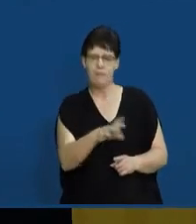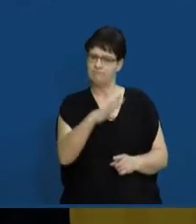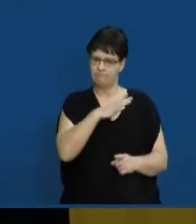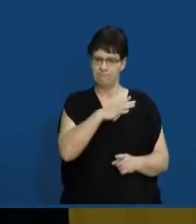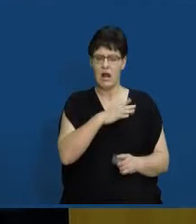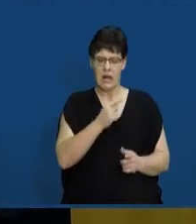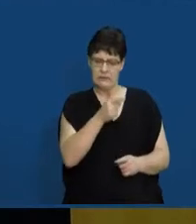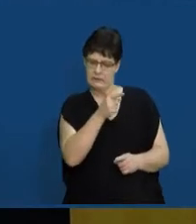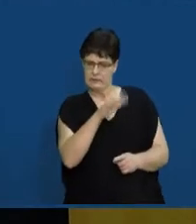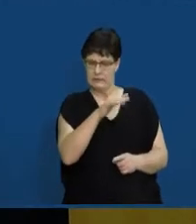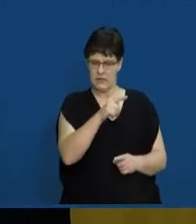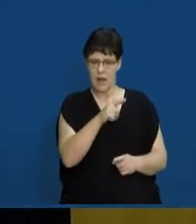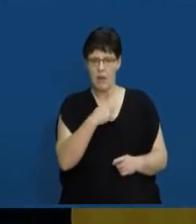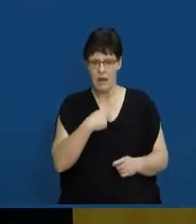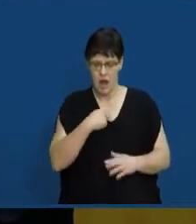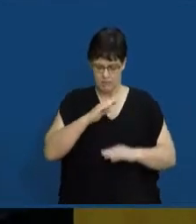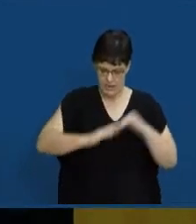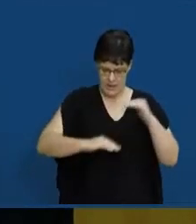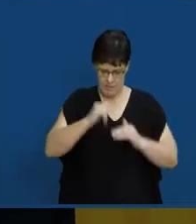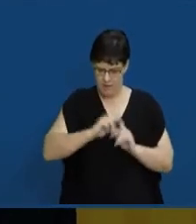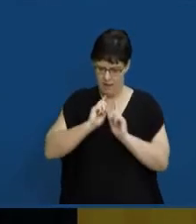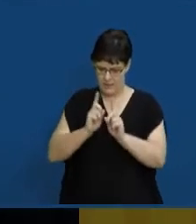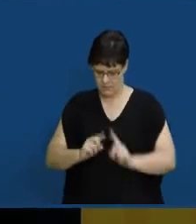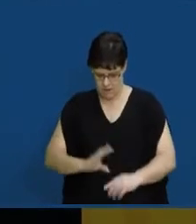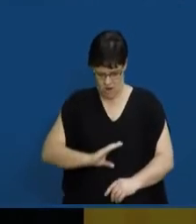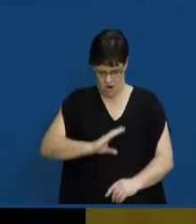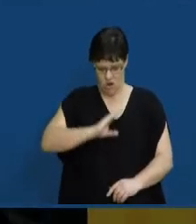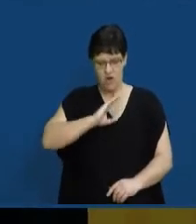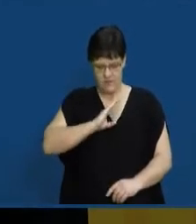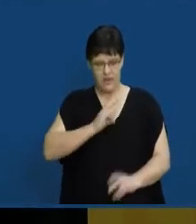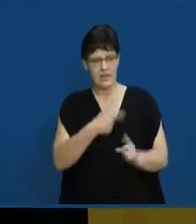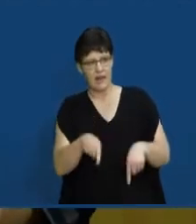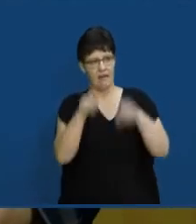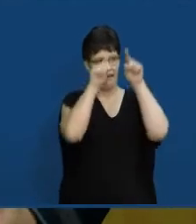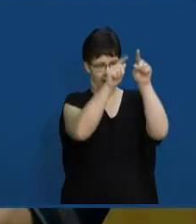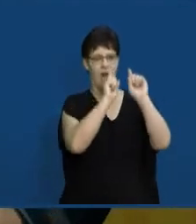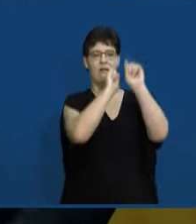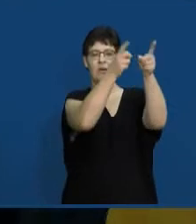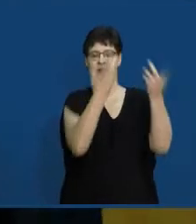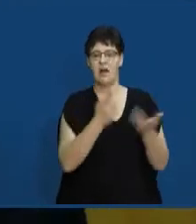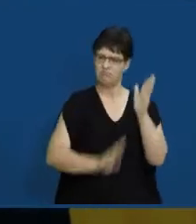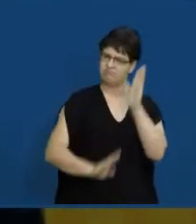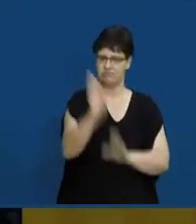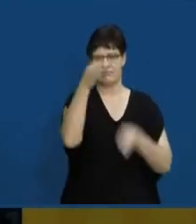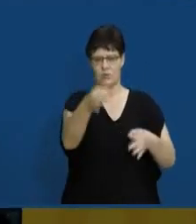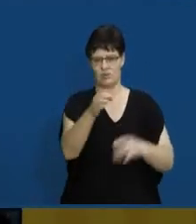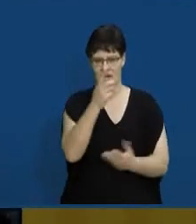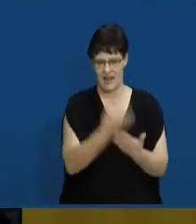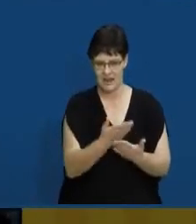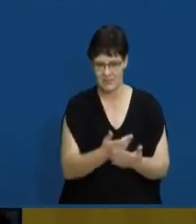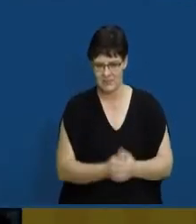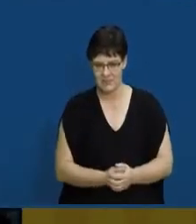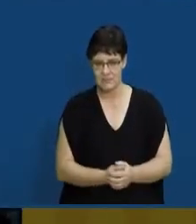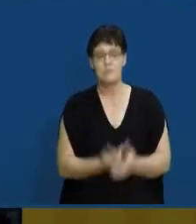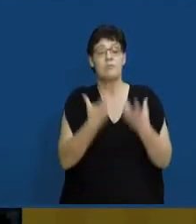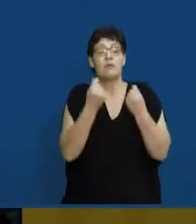your motivation, you build yourself up, and I'm sure you will then ace that paper. Okay, so having